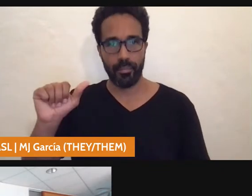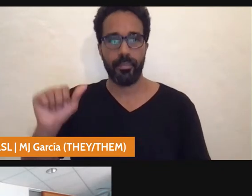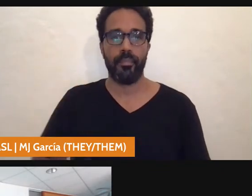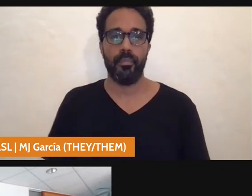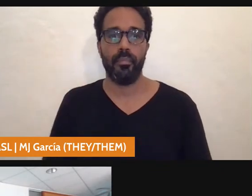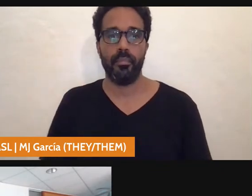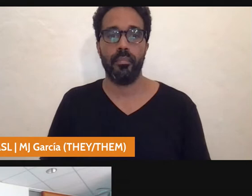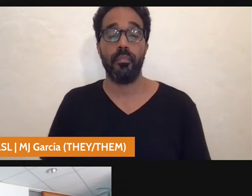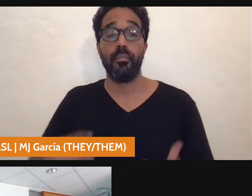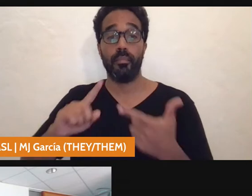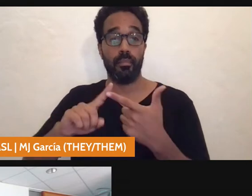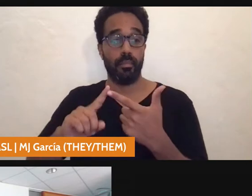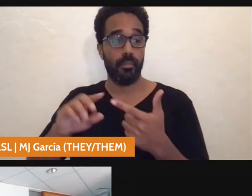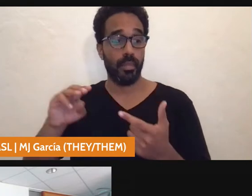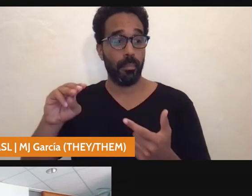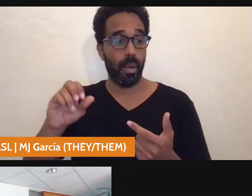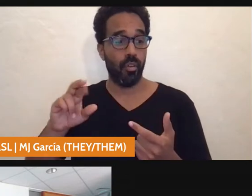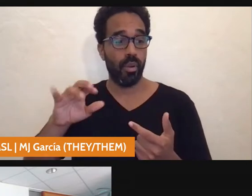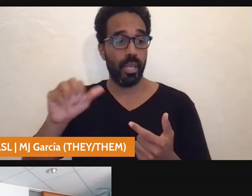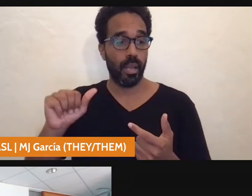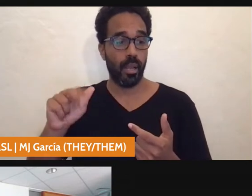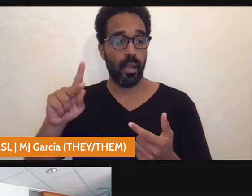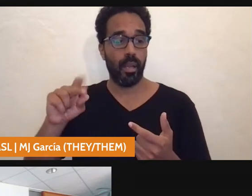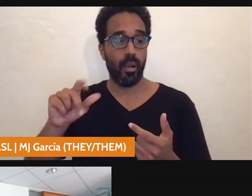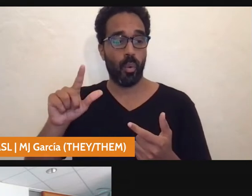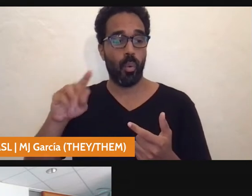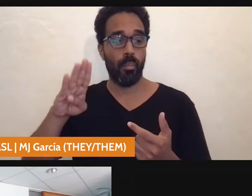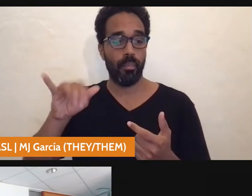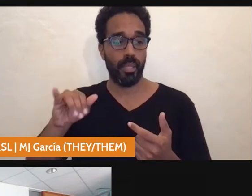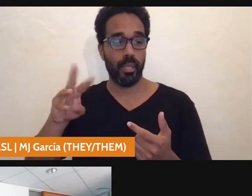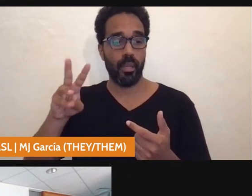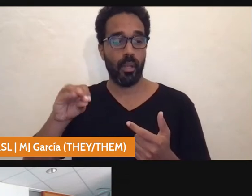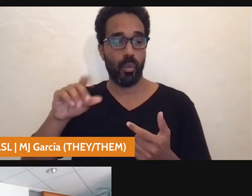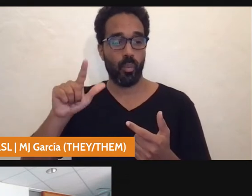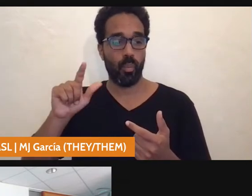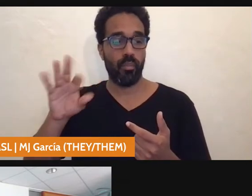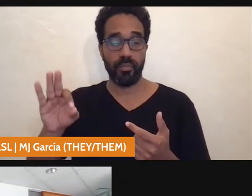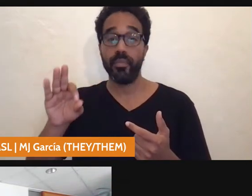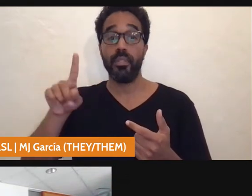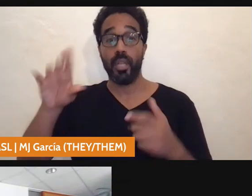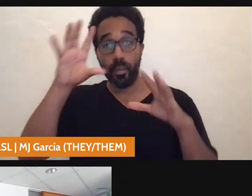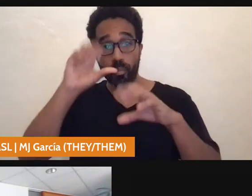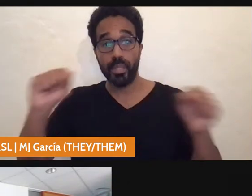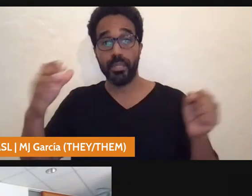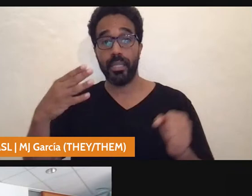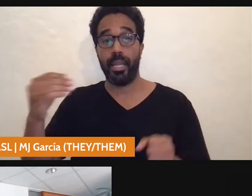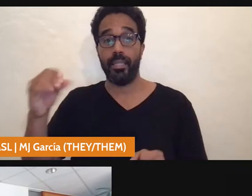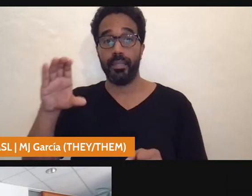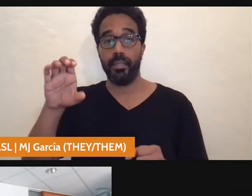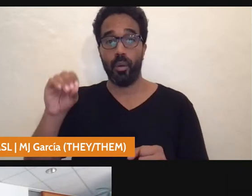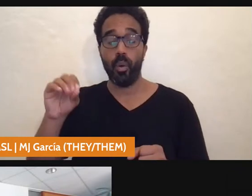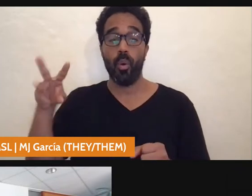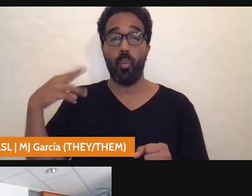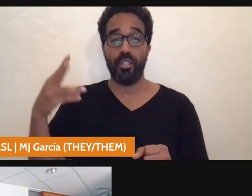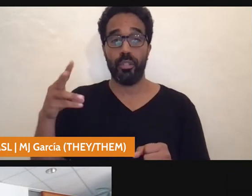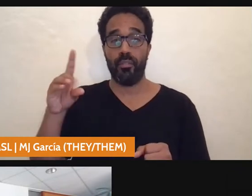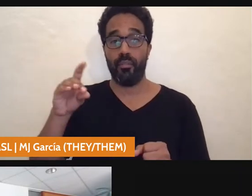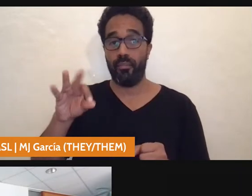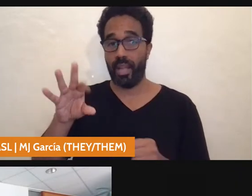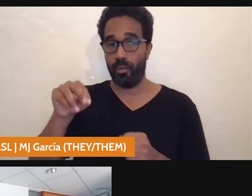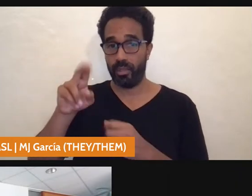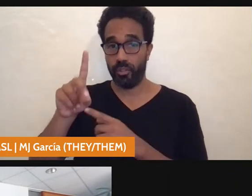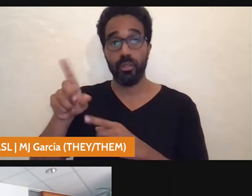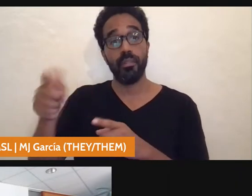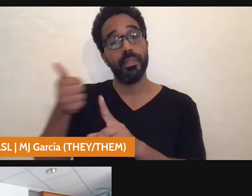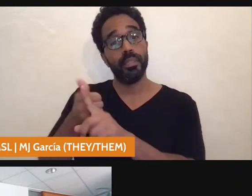Maria Colby Wolf is the president and CEO of the Washington Women's Foundation, where she's leading efforts to